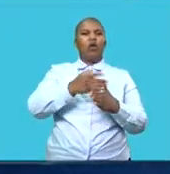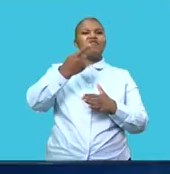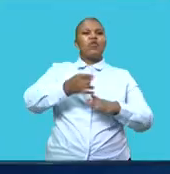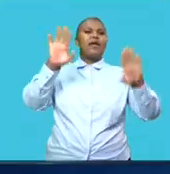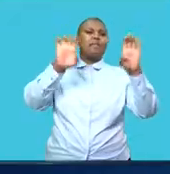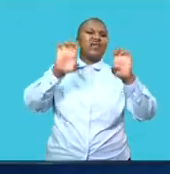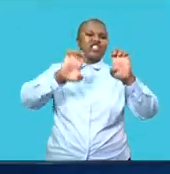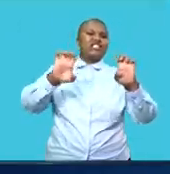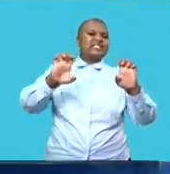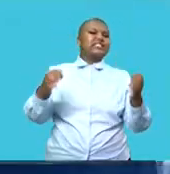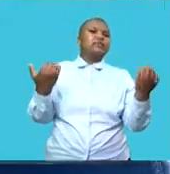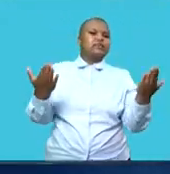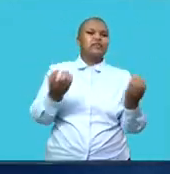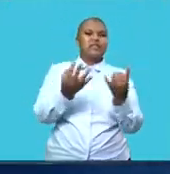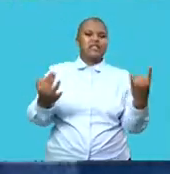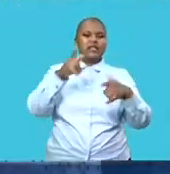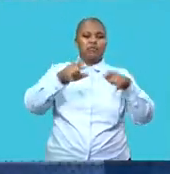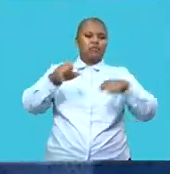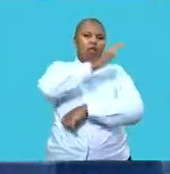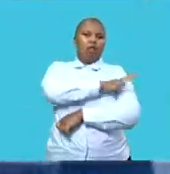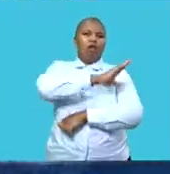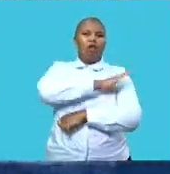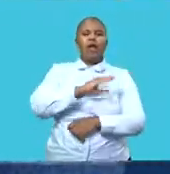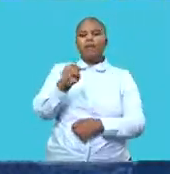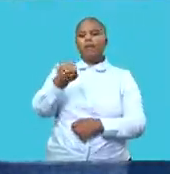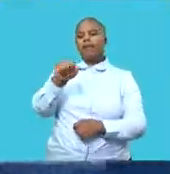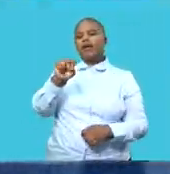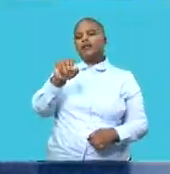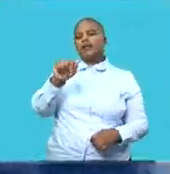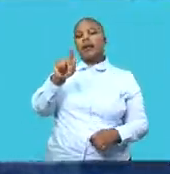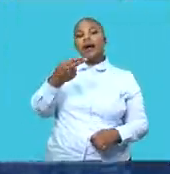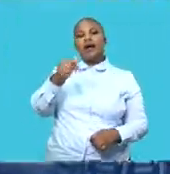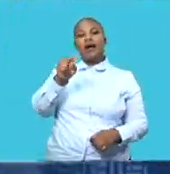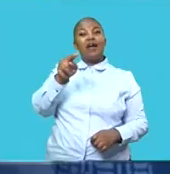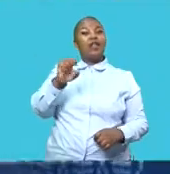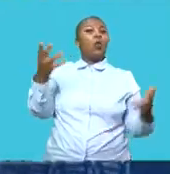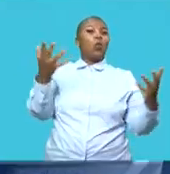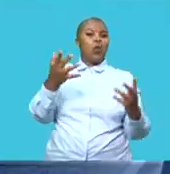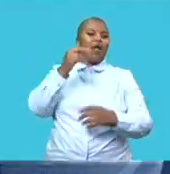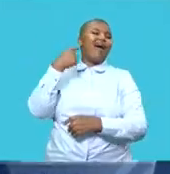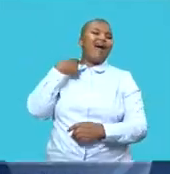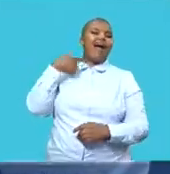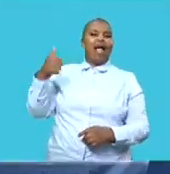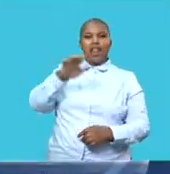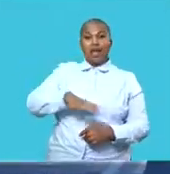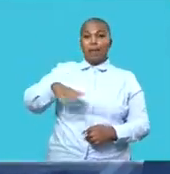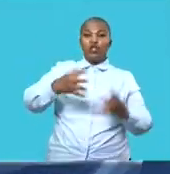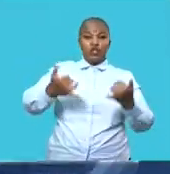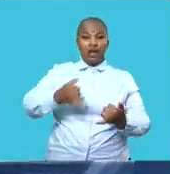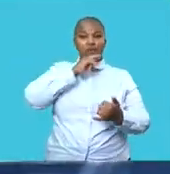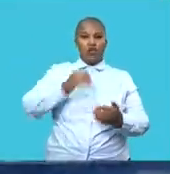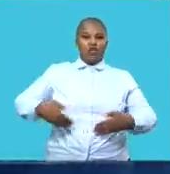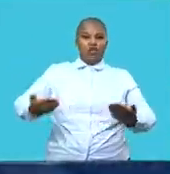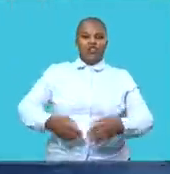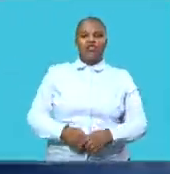le tsosoloso tlinikin ya Masakane e bohareng ba motse wa Alexandra o seng ha kajeno. Tshebetso ena